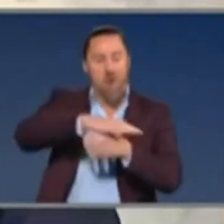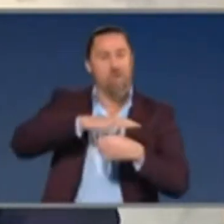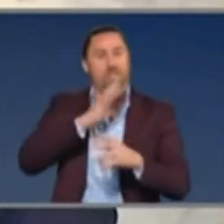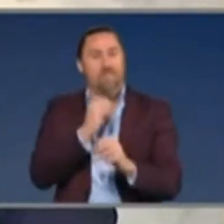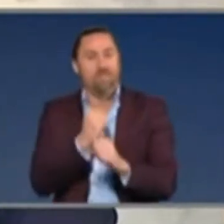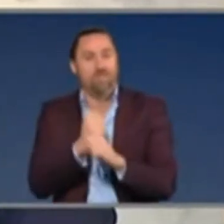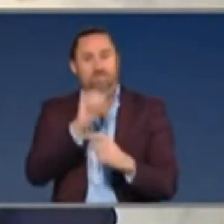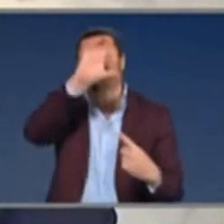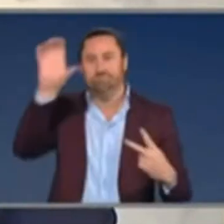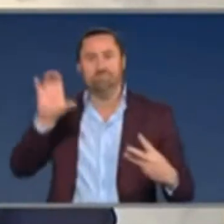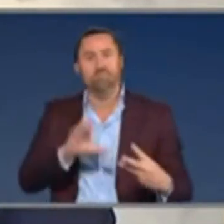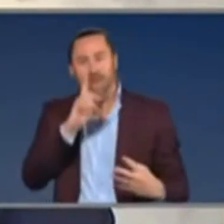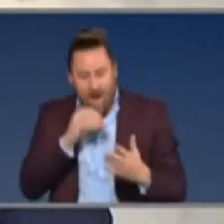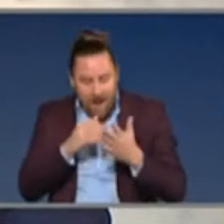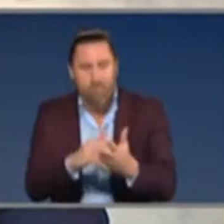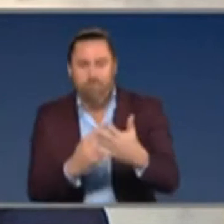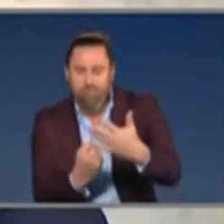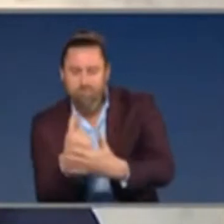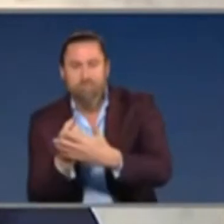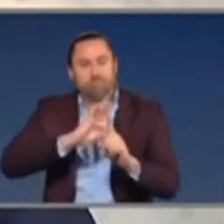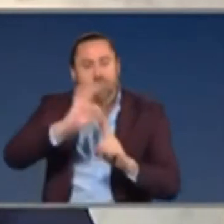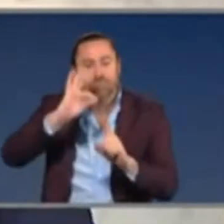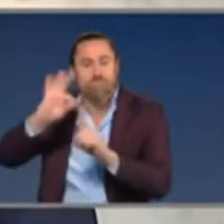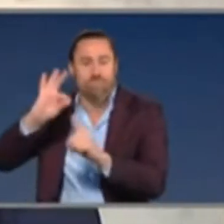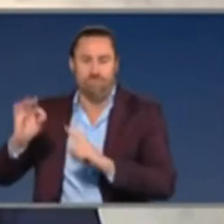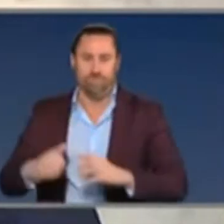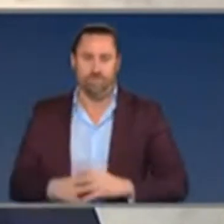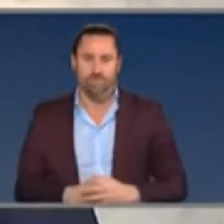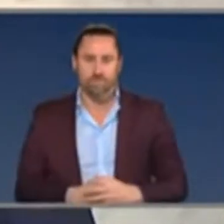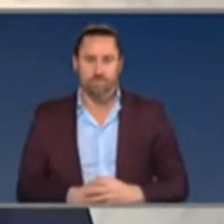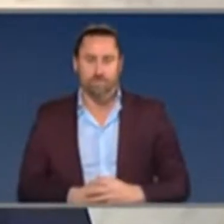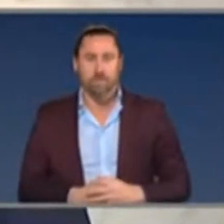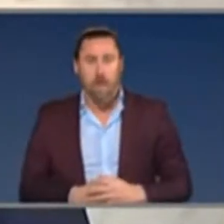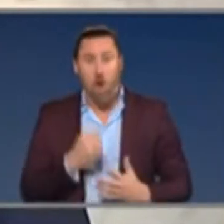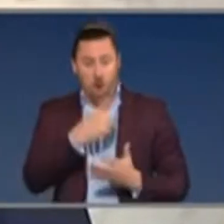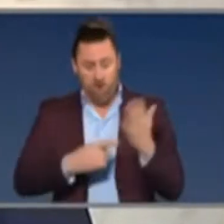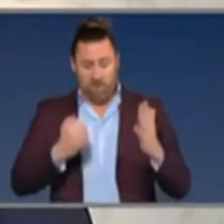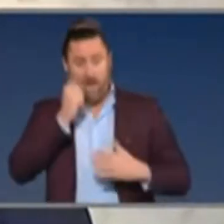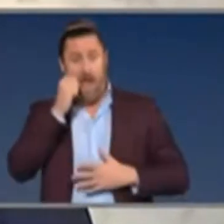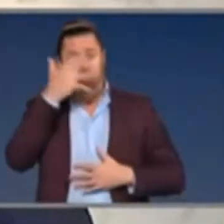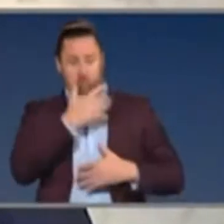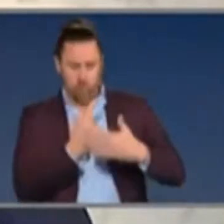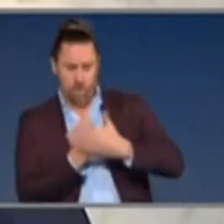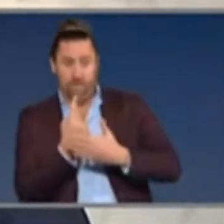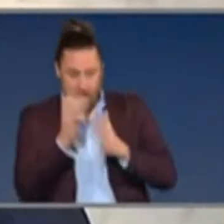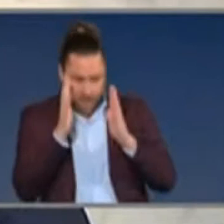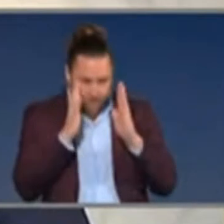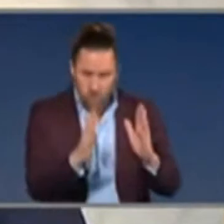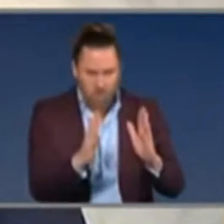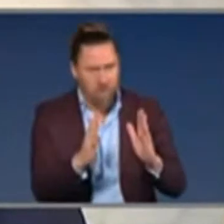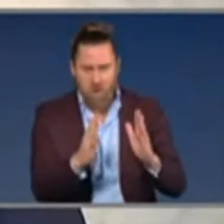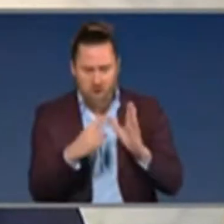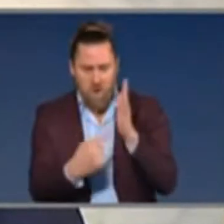It also commits, through the cabinet process, ministers in all portfolios to work